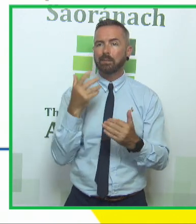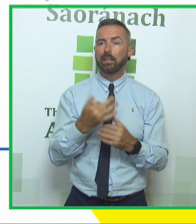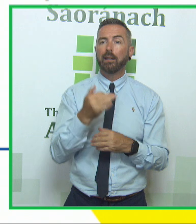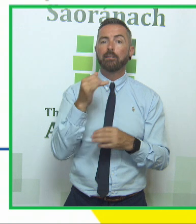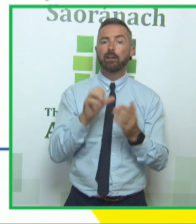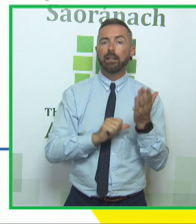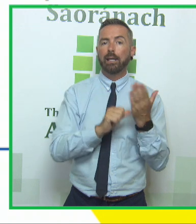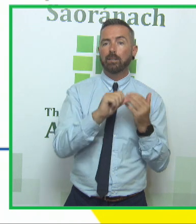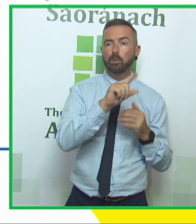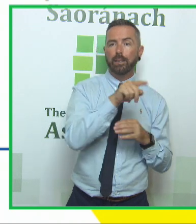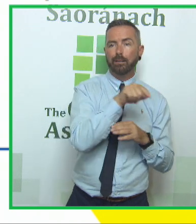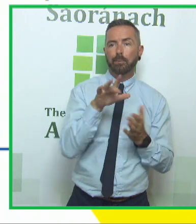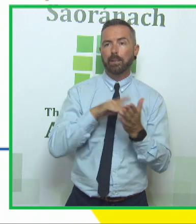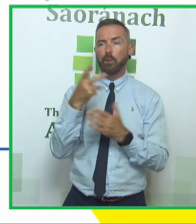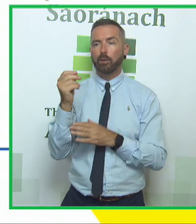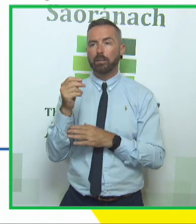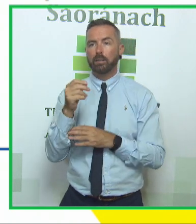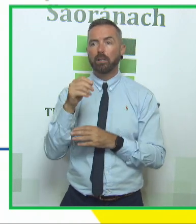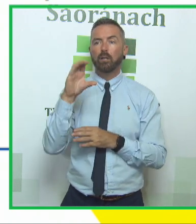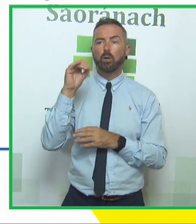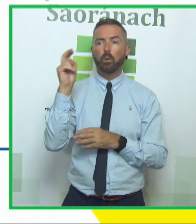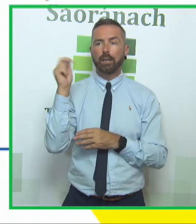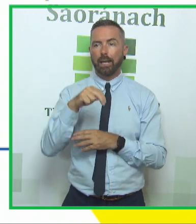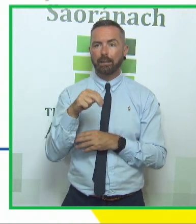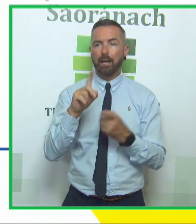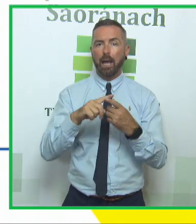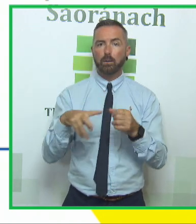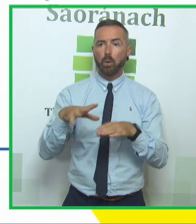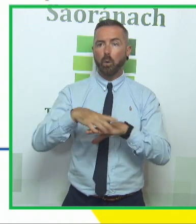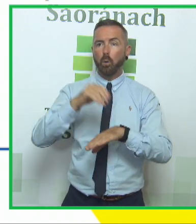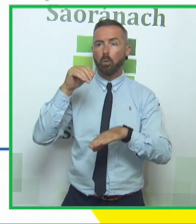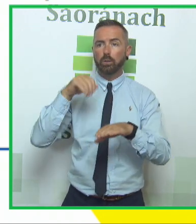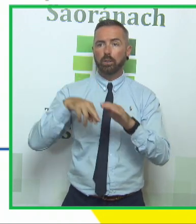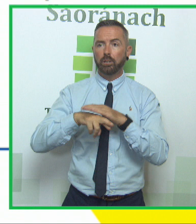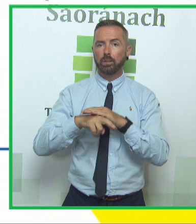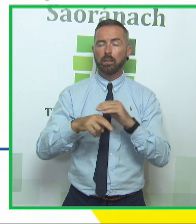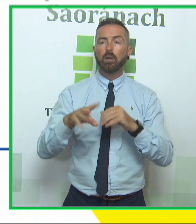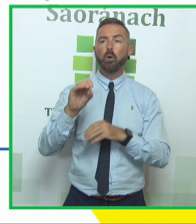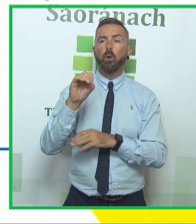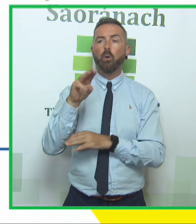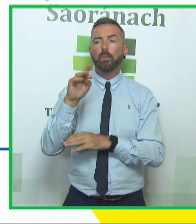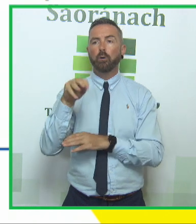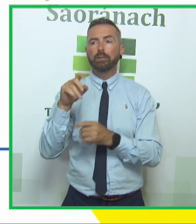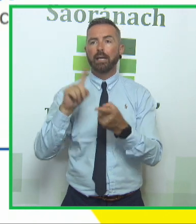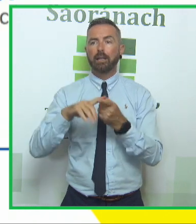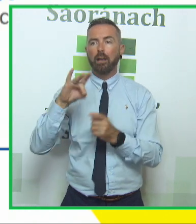20s to mid-30s, it's cocaine. And among the older age groups, it's predominantly opioids or heroin.